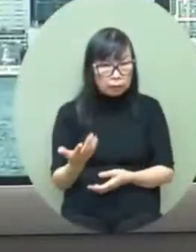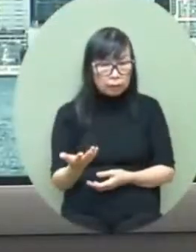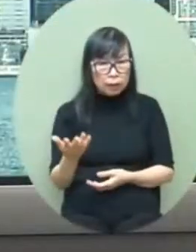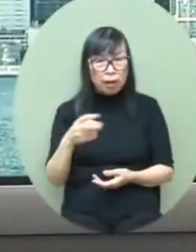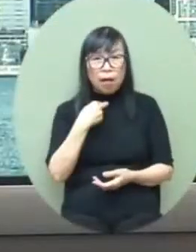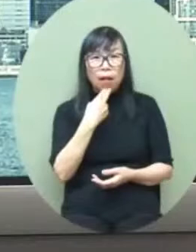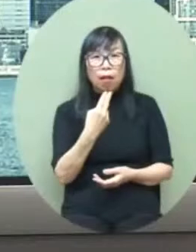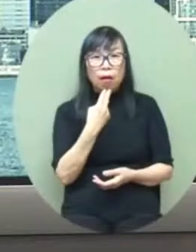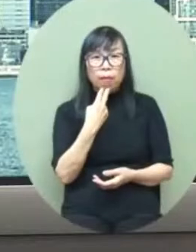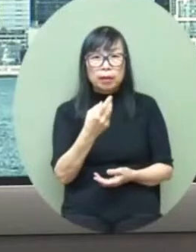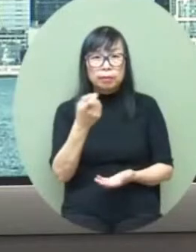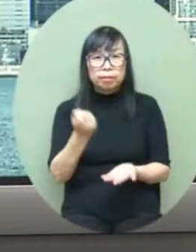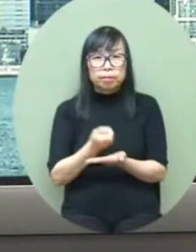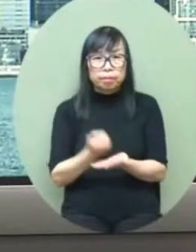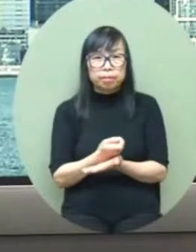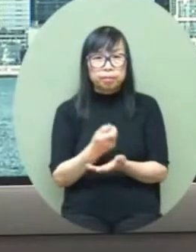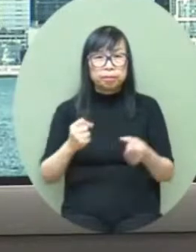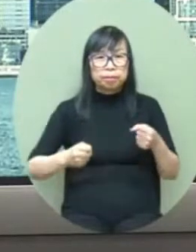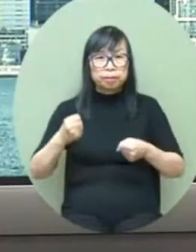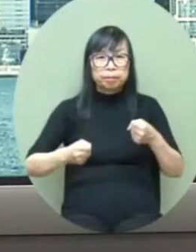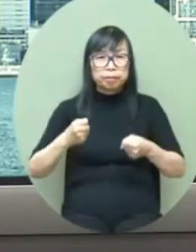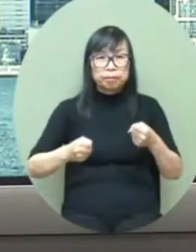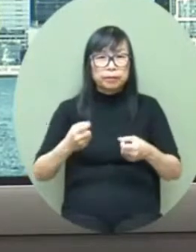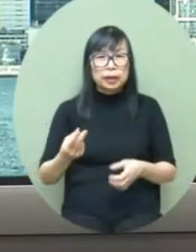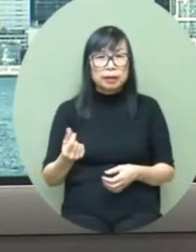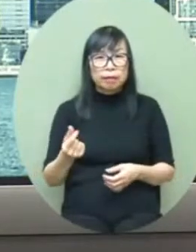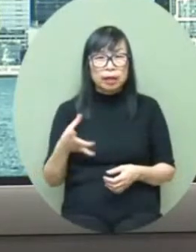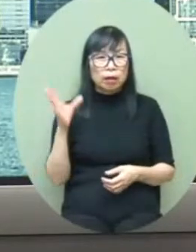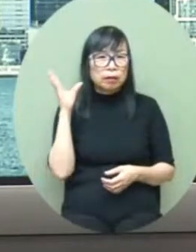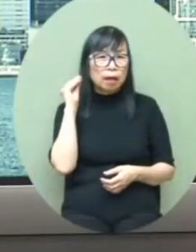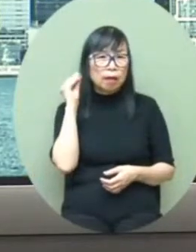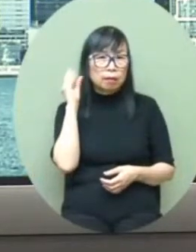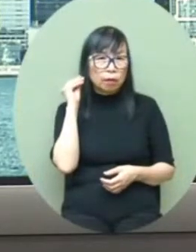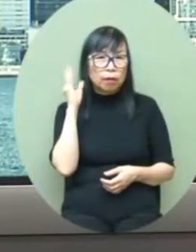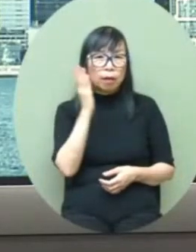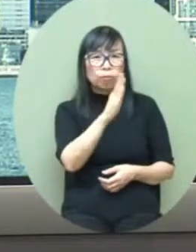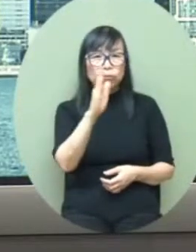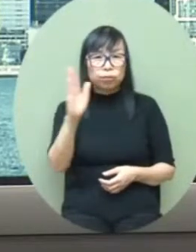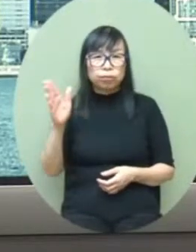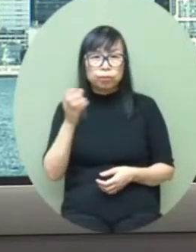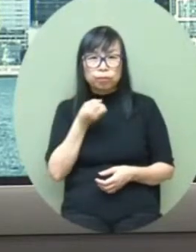talent? Now, on the $2 scheme for public transport,